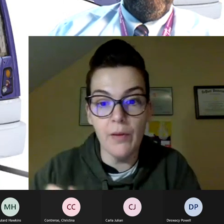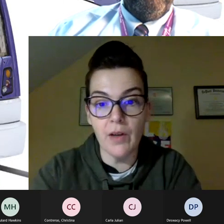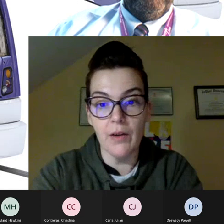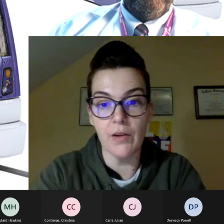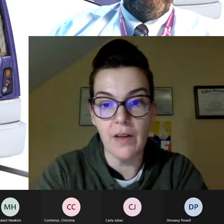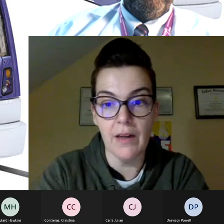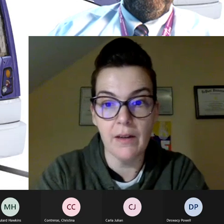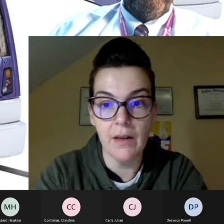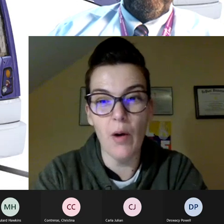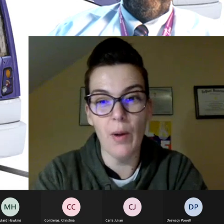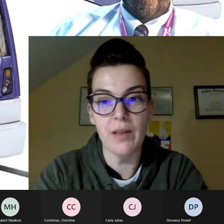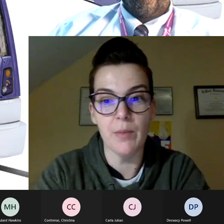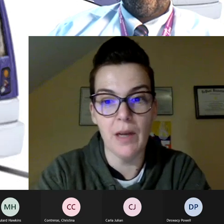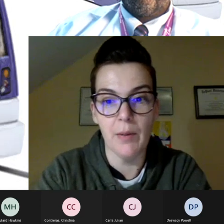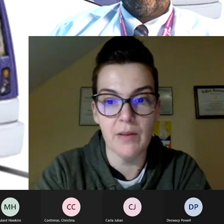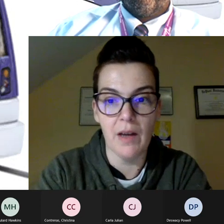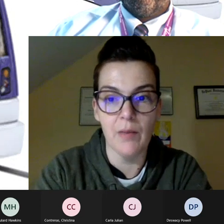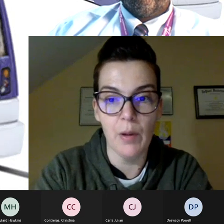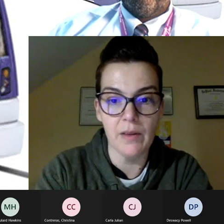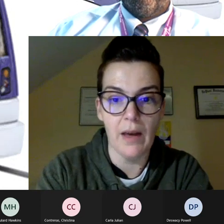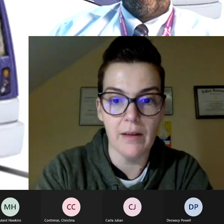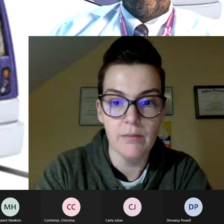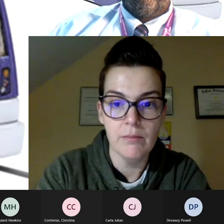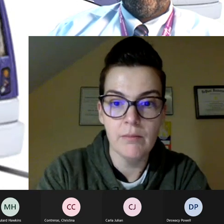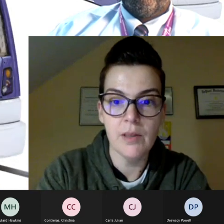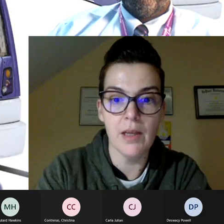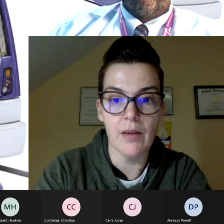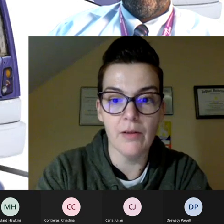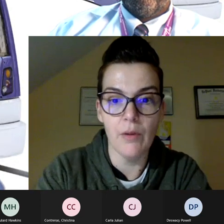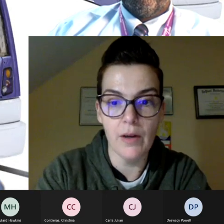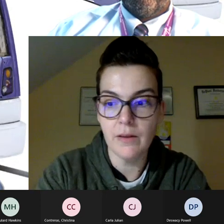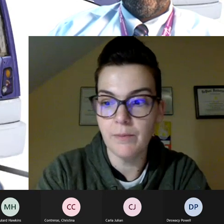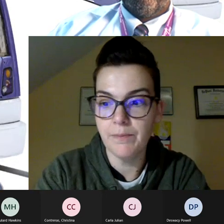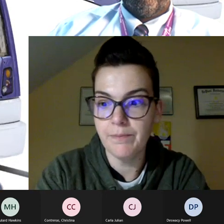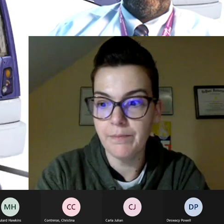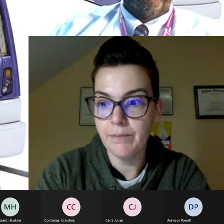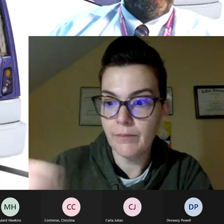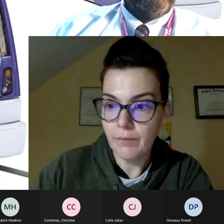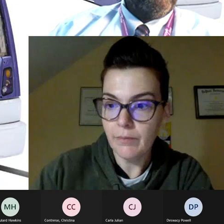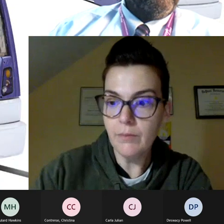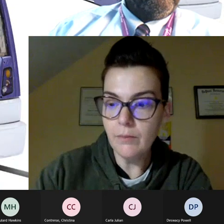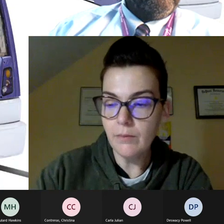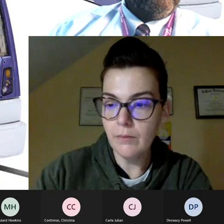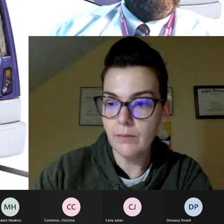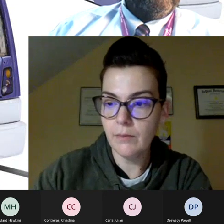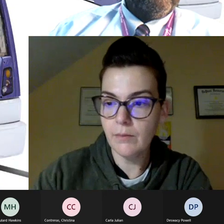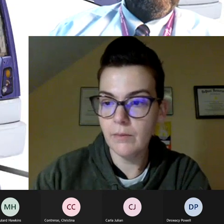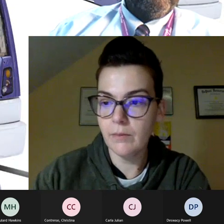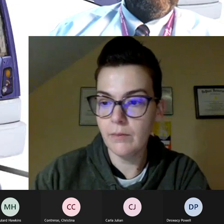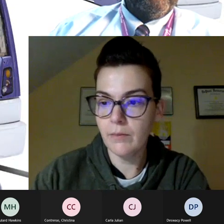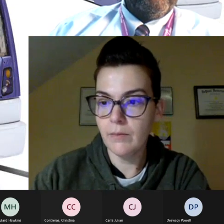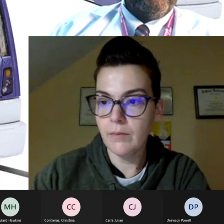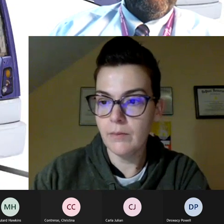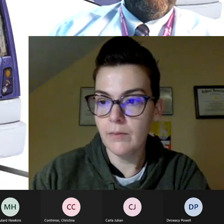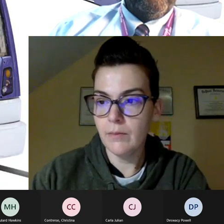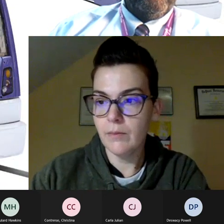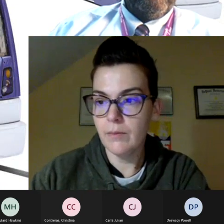That would be helpful to understand. And no one has been able to kind of put that together for us. Okay. Yeah, we can get that stuff.